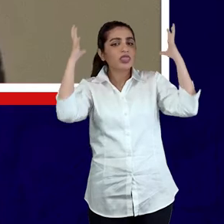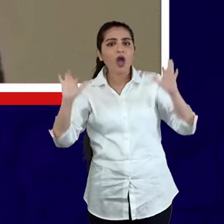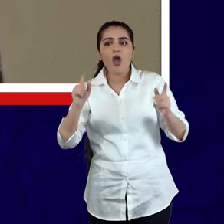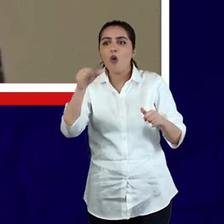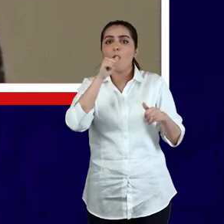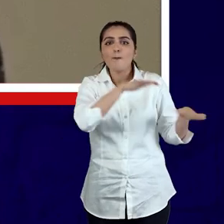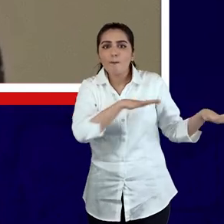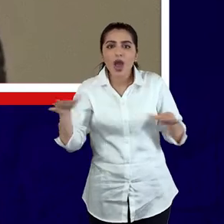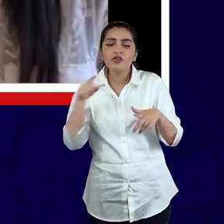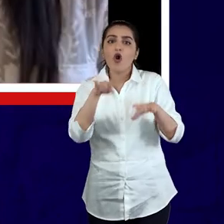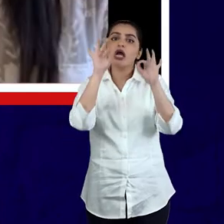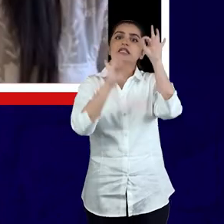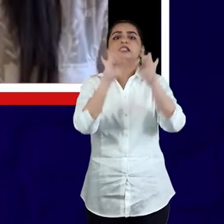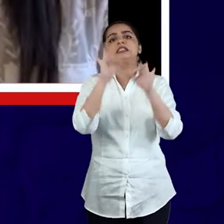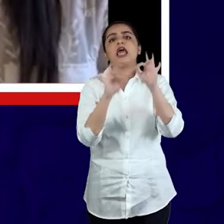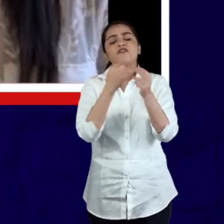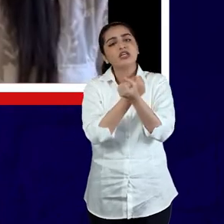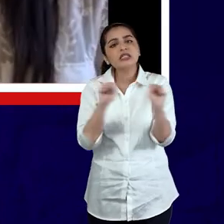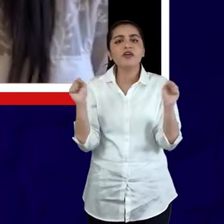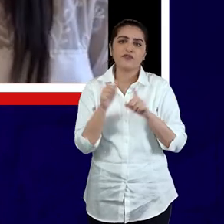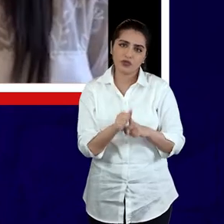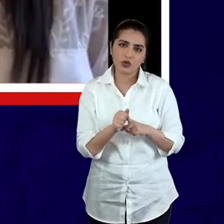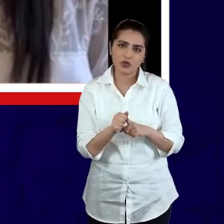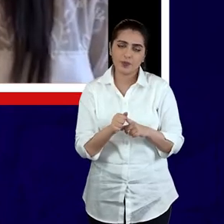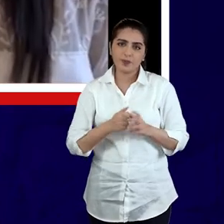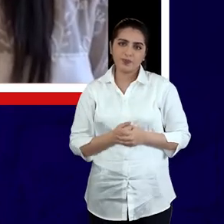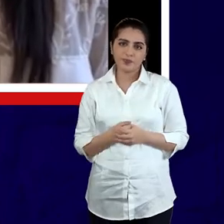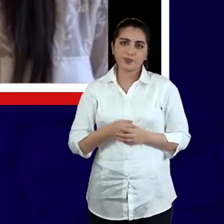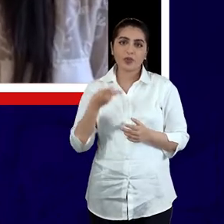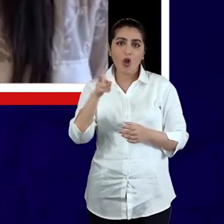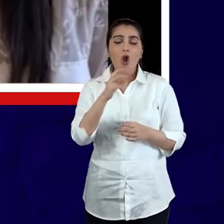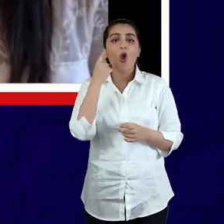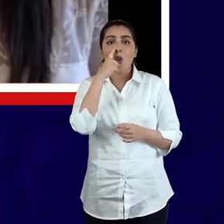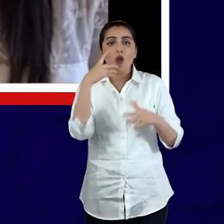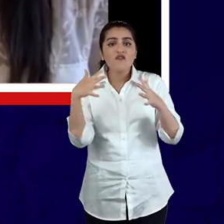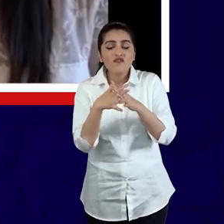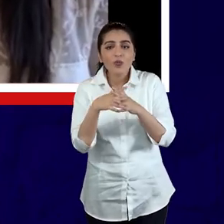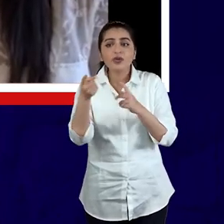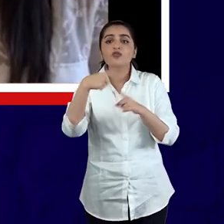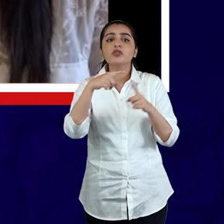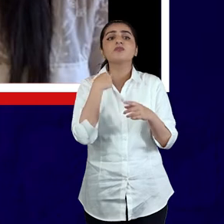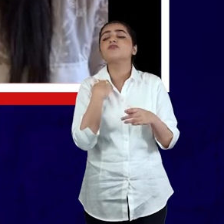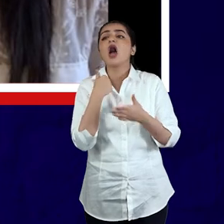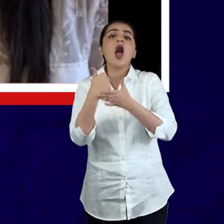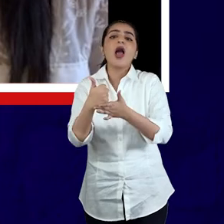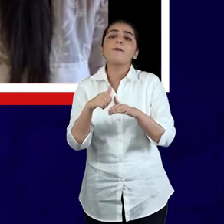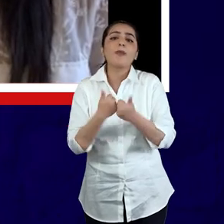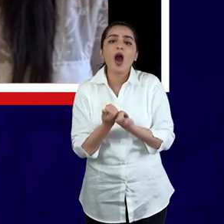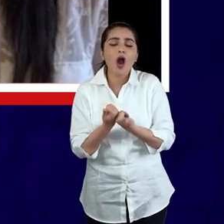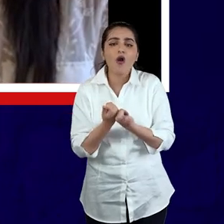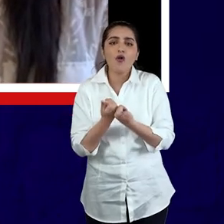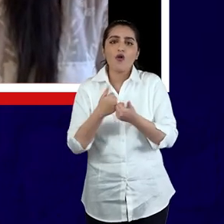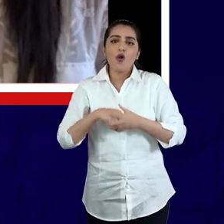really the safety measures of all kinds. And certainly, you know, for women, what do you do for women? I mean, the sense